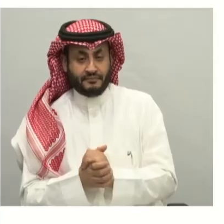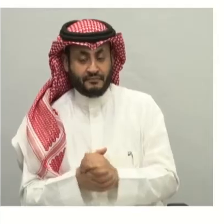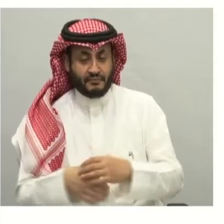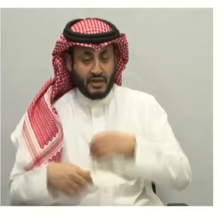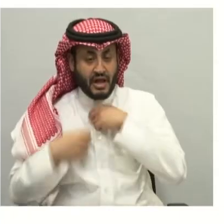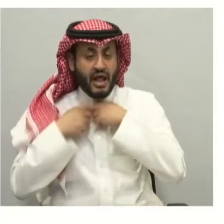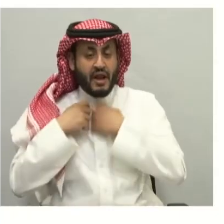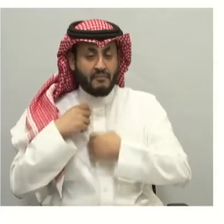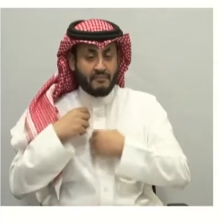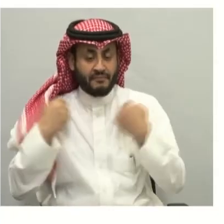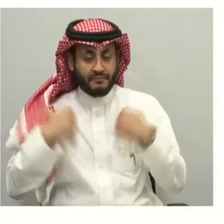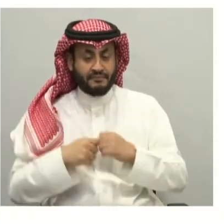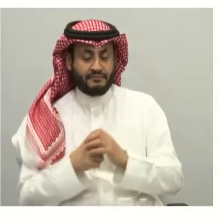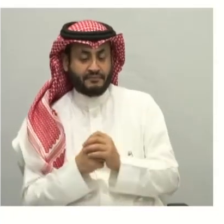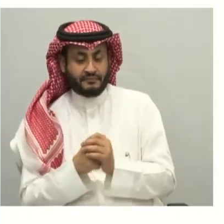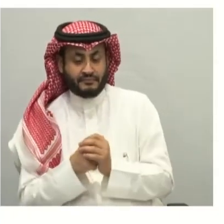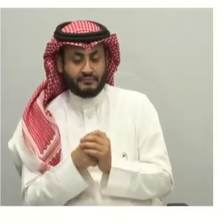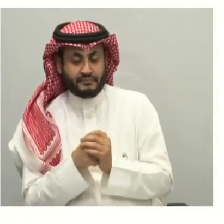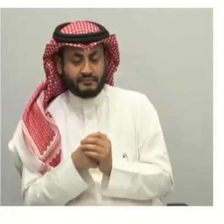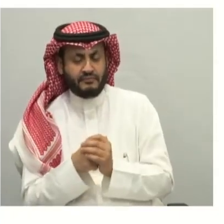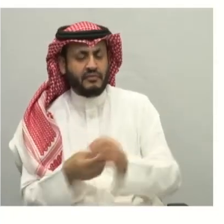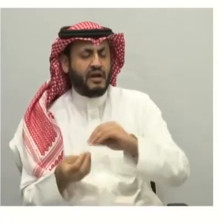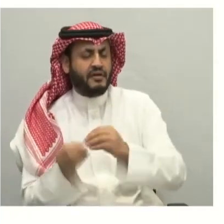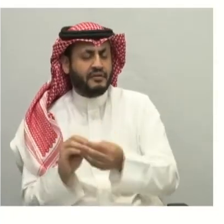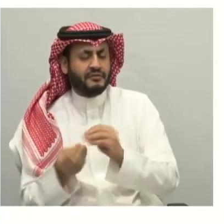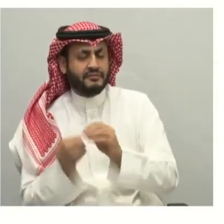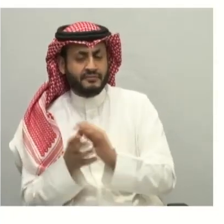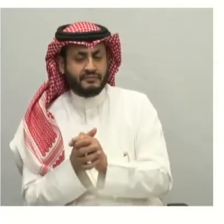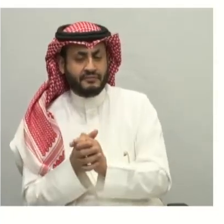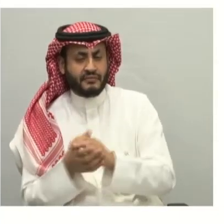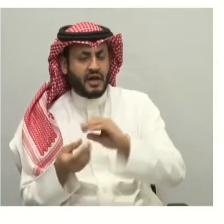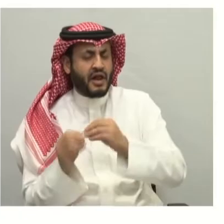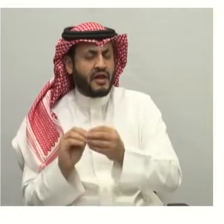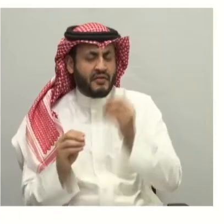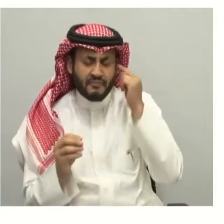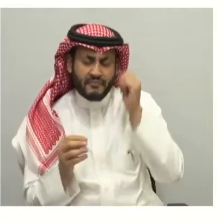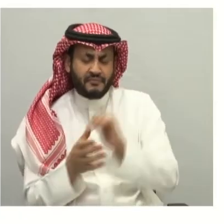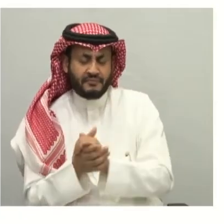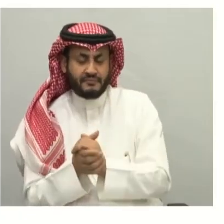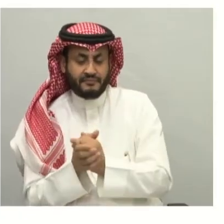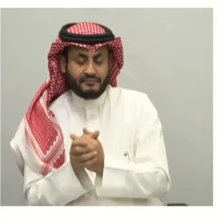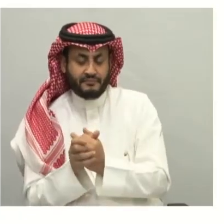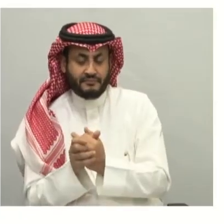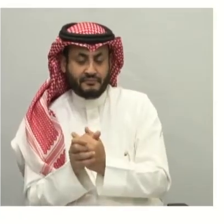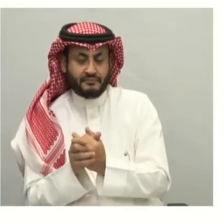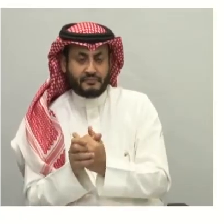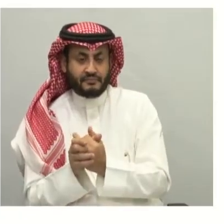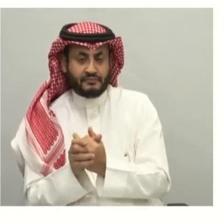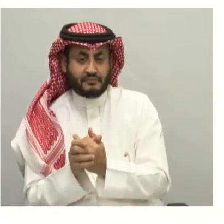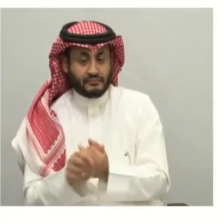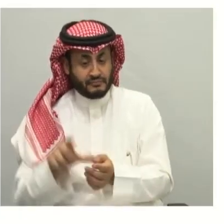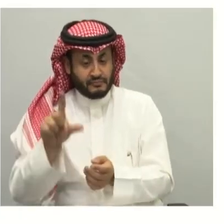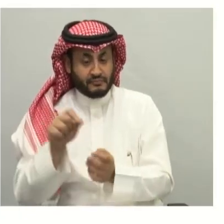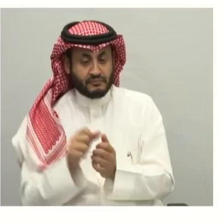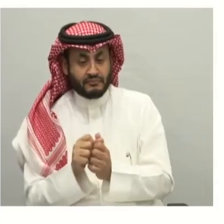and a tie. And what color? In what color does he want his clothes? Very